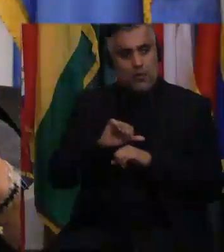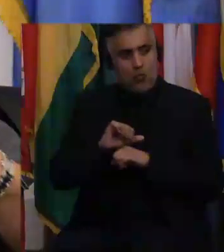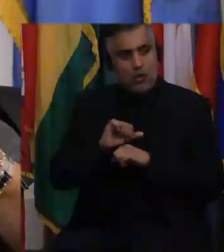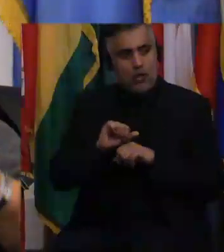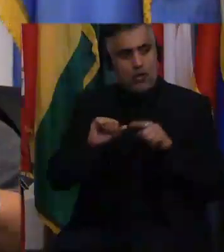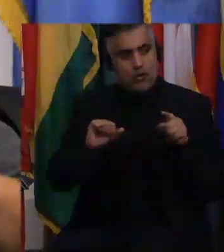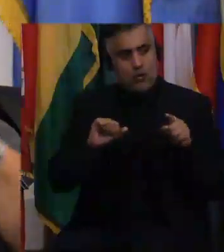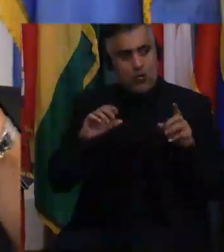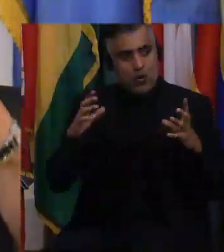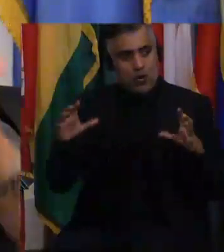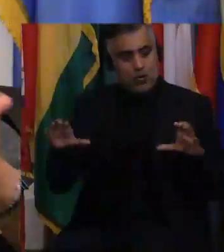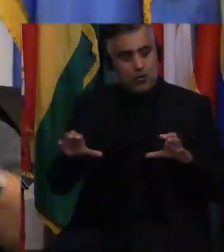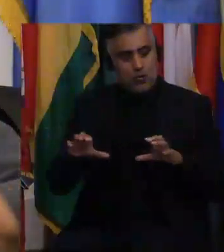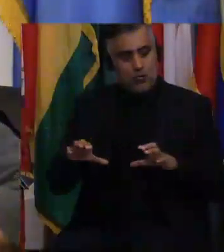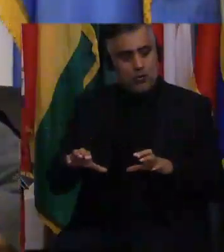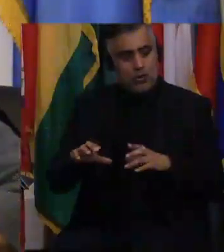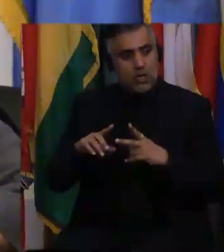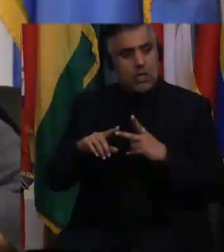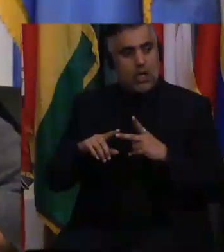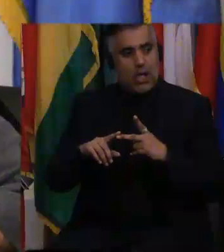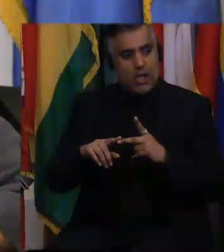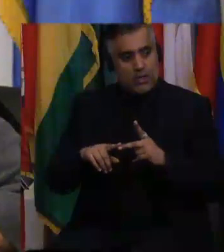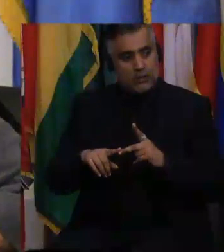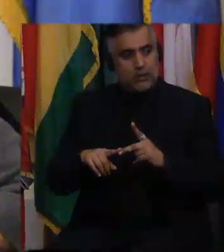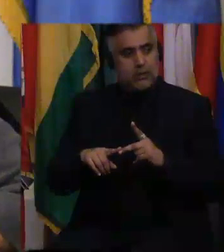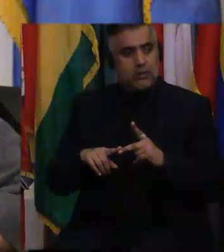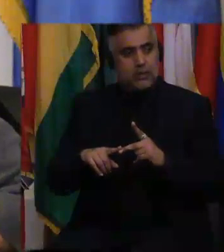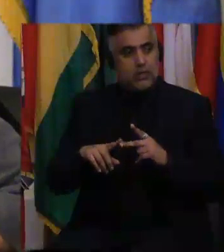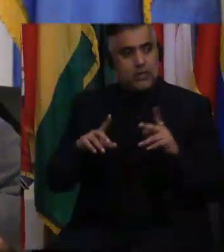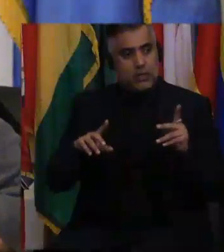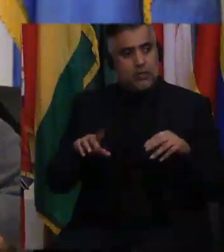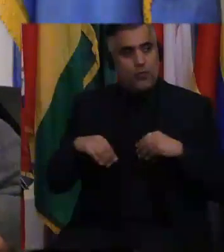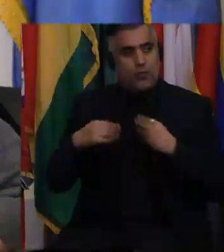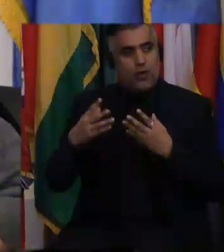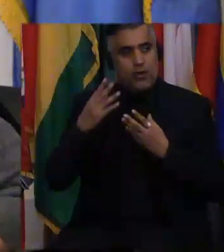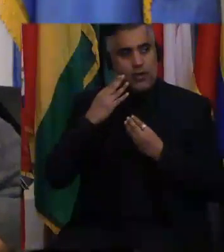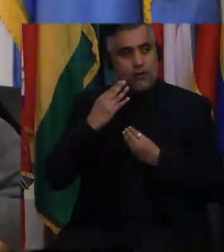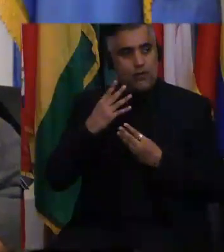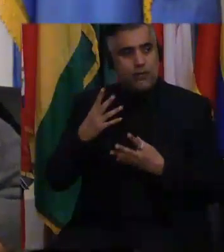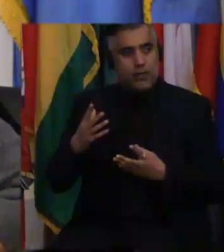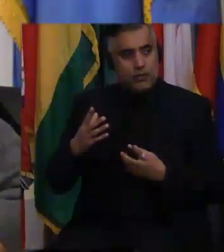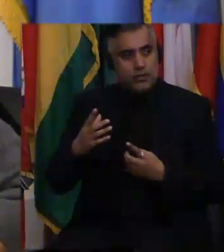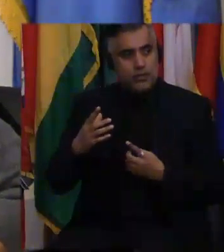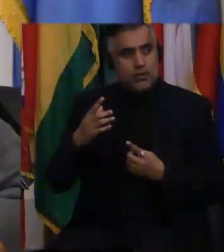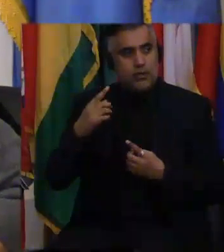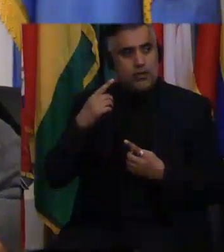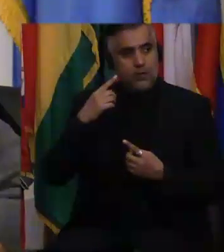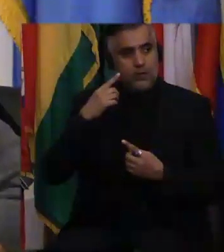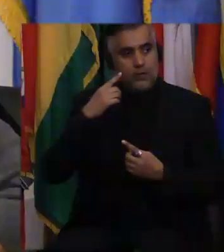are always doing and in providing information for the